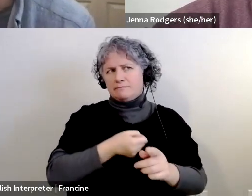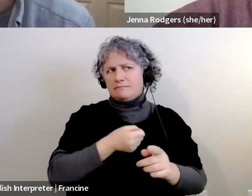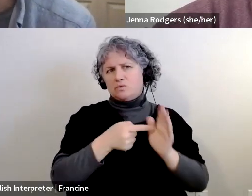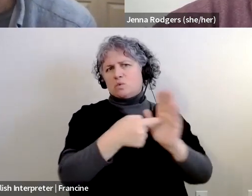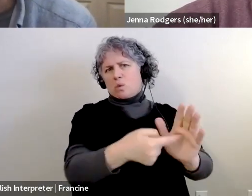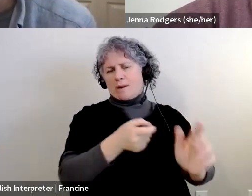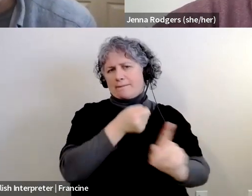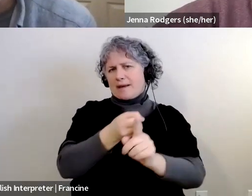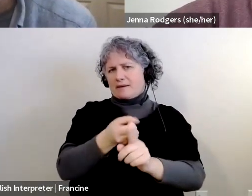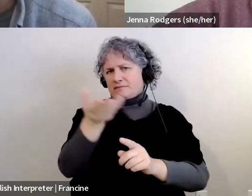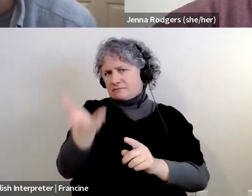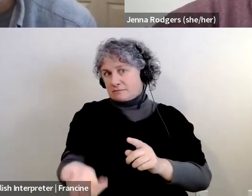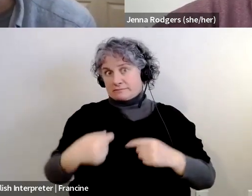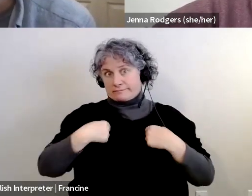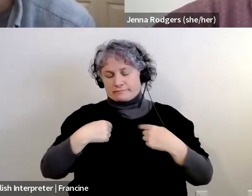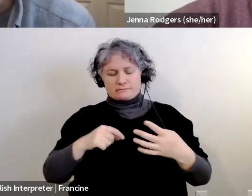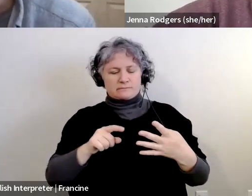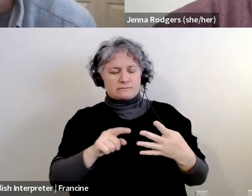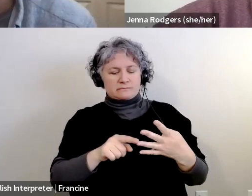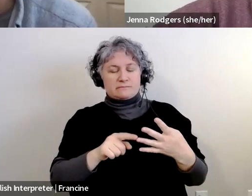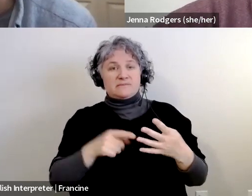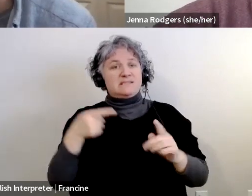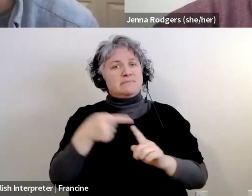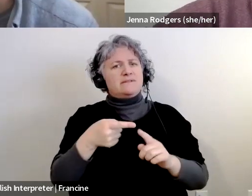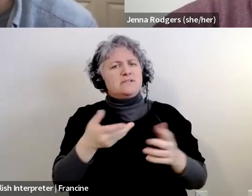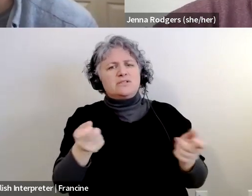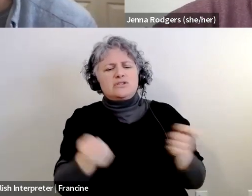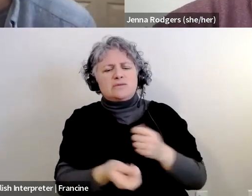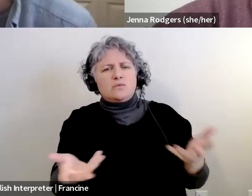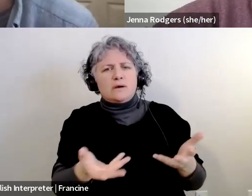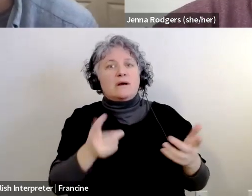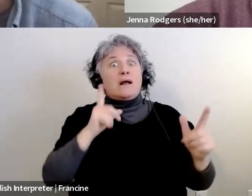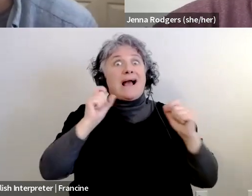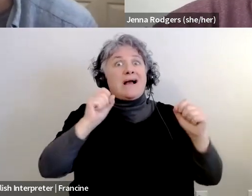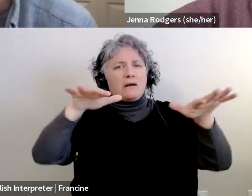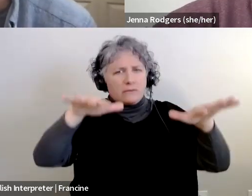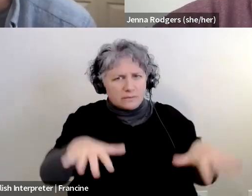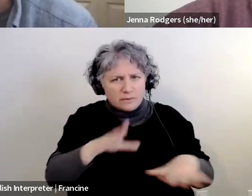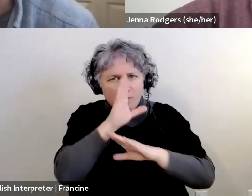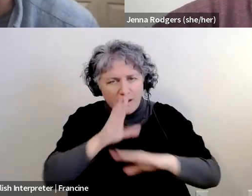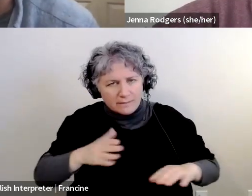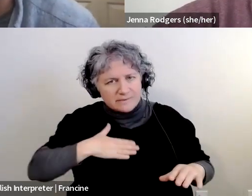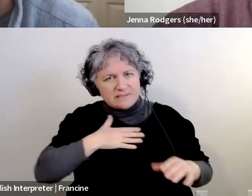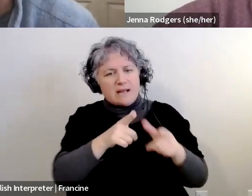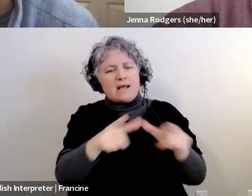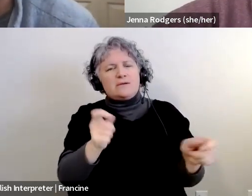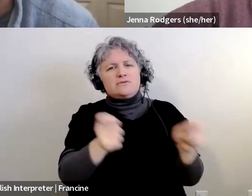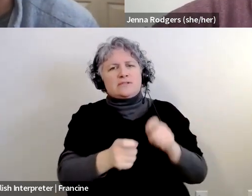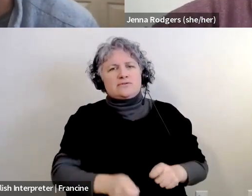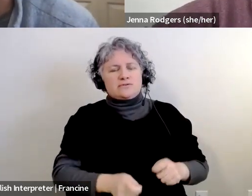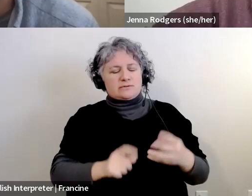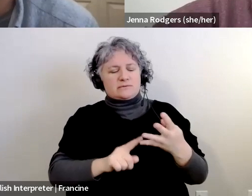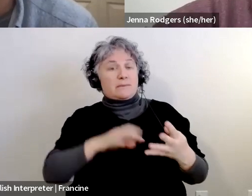Be specific with the change, and that's something that they can shift. And then clarify what those benefits may be or the